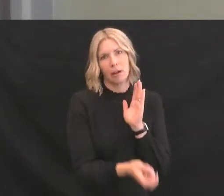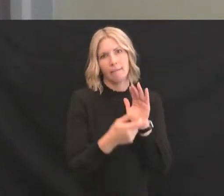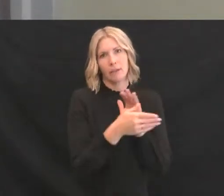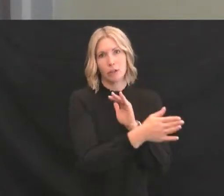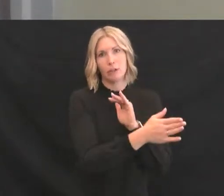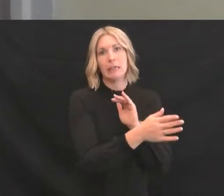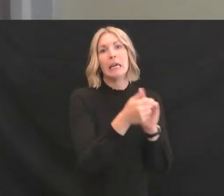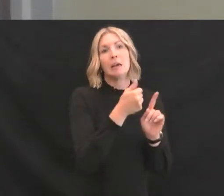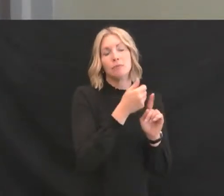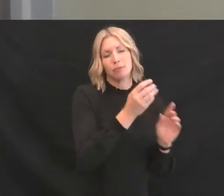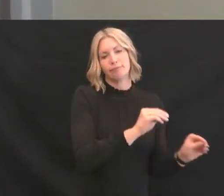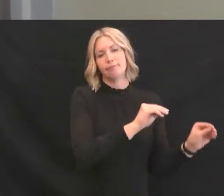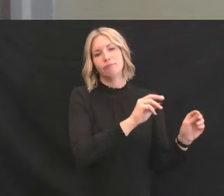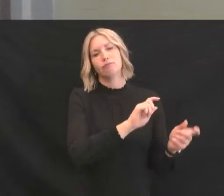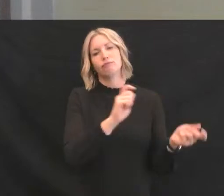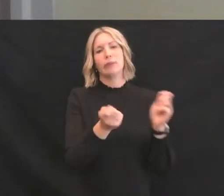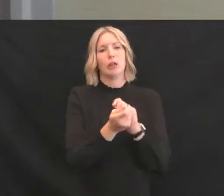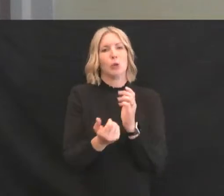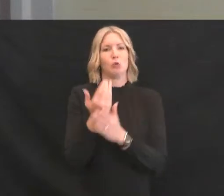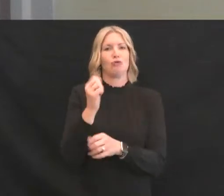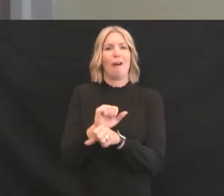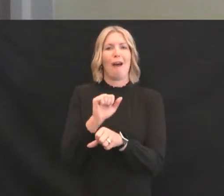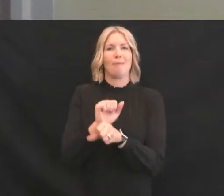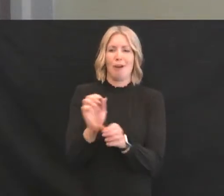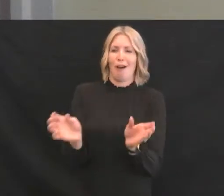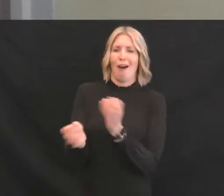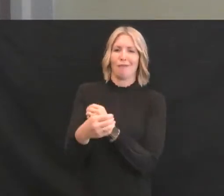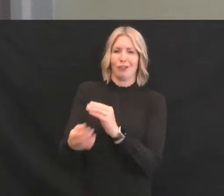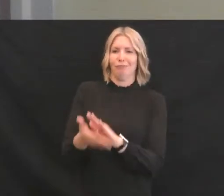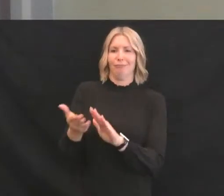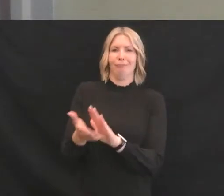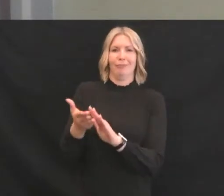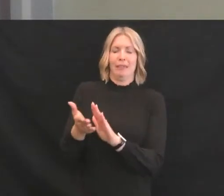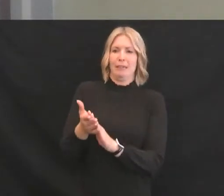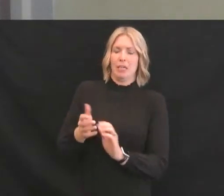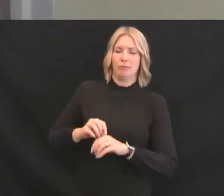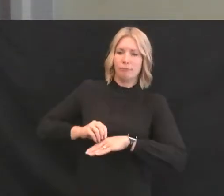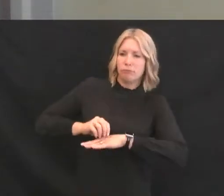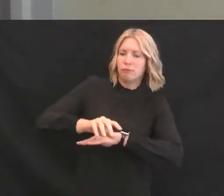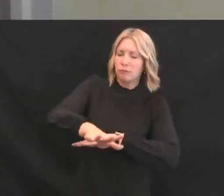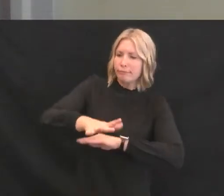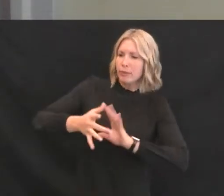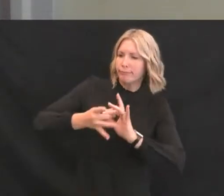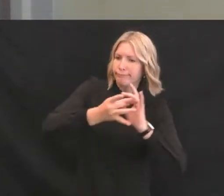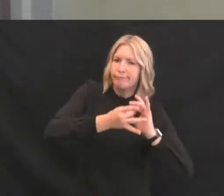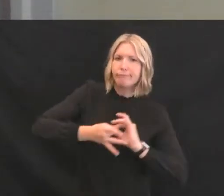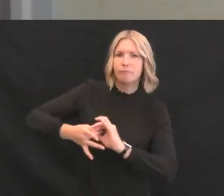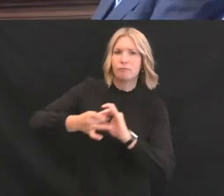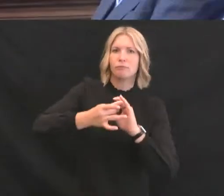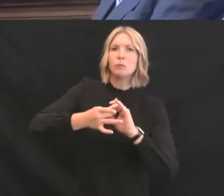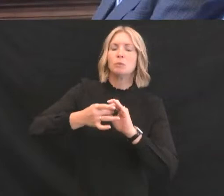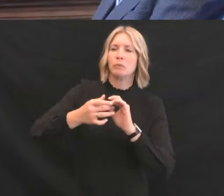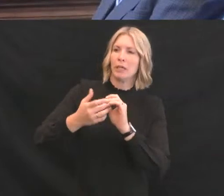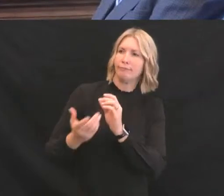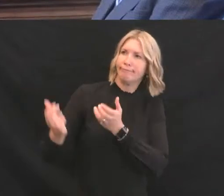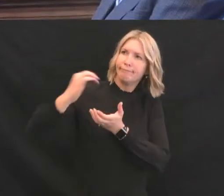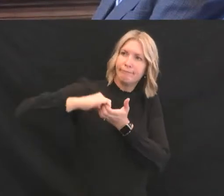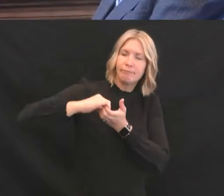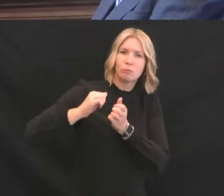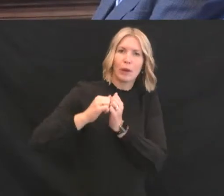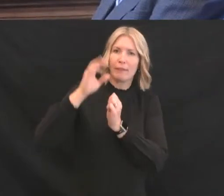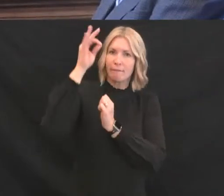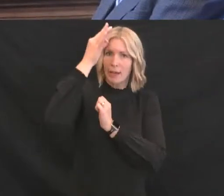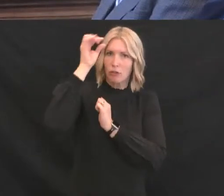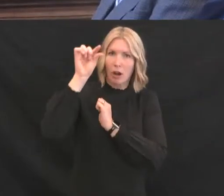1970s, where he showed leadership and influence that fostered many connections with the federal government.